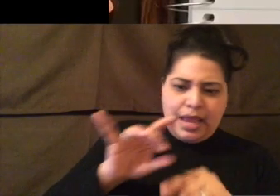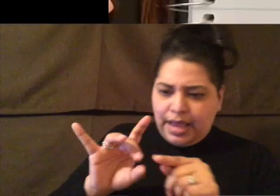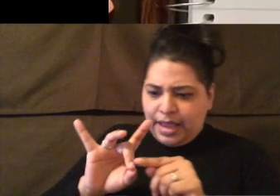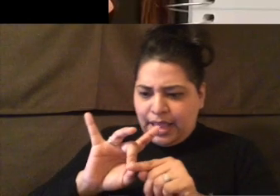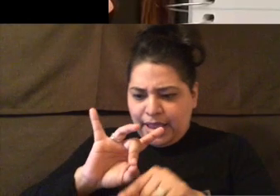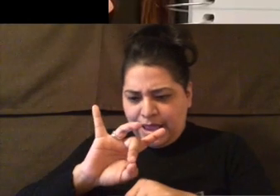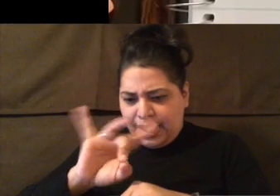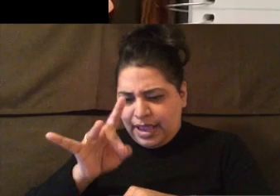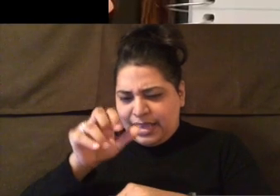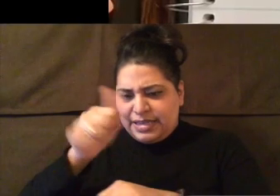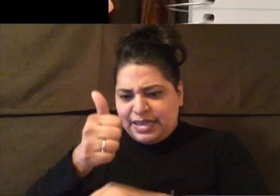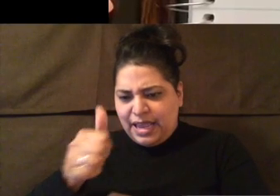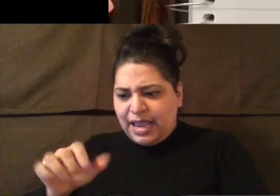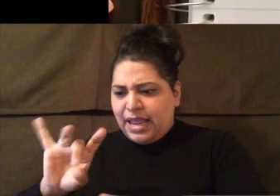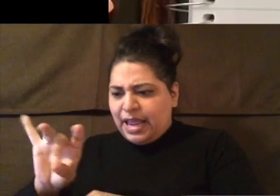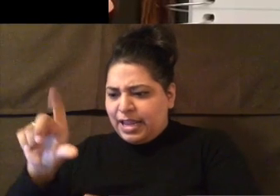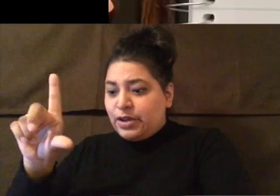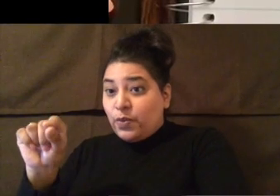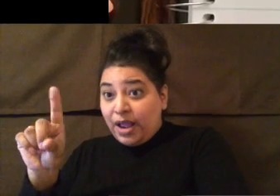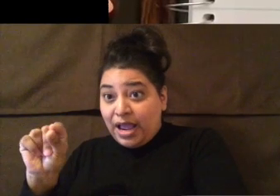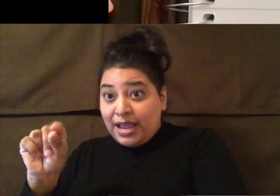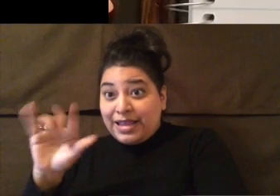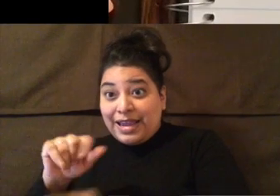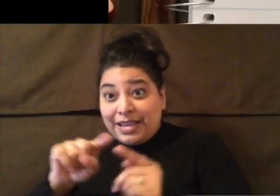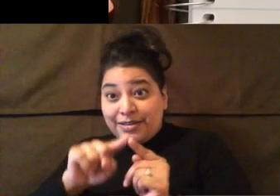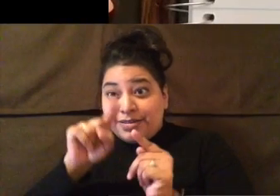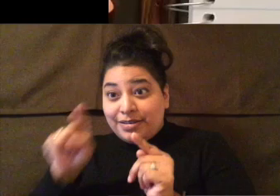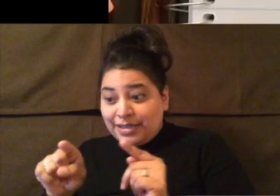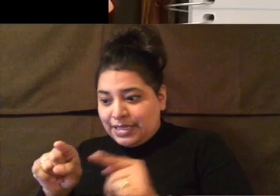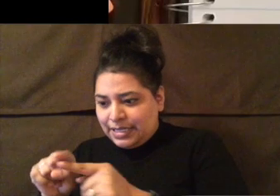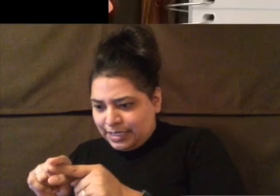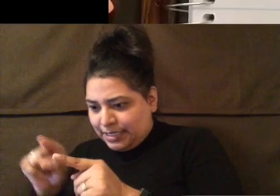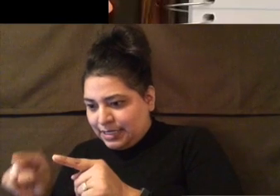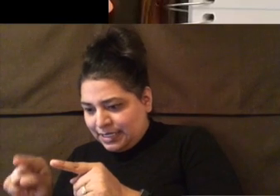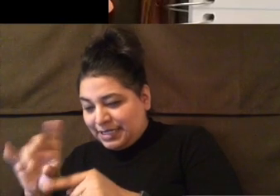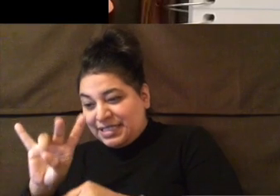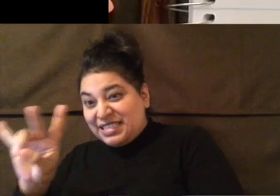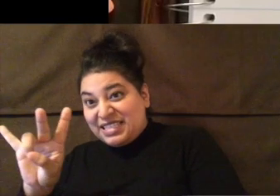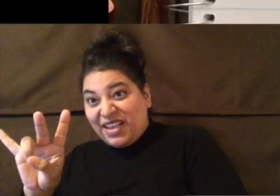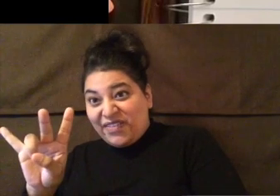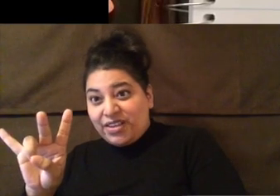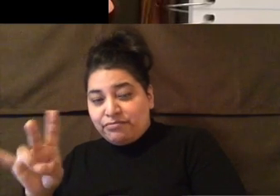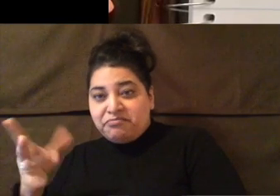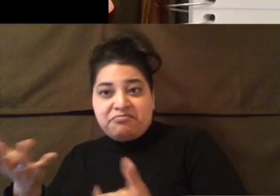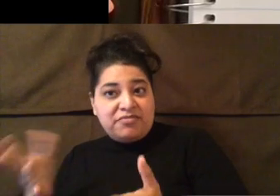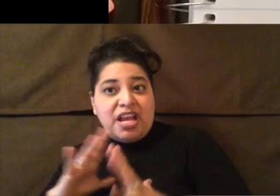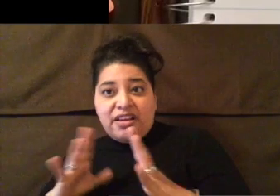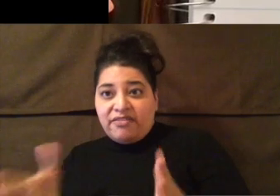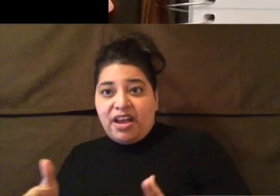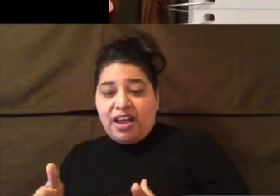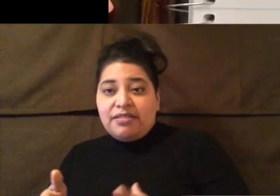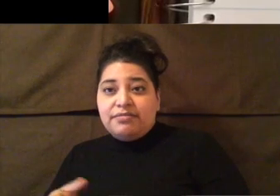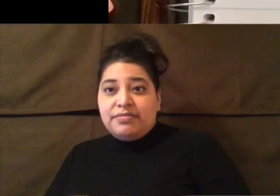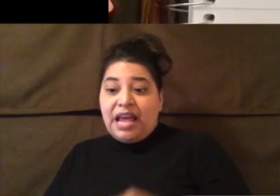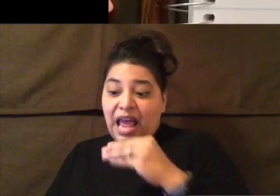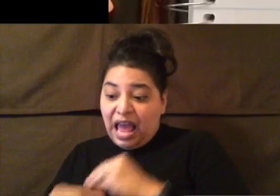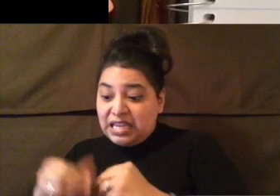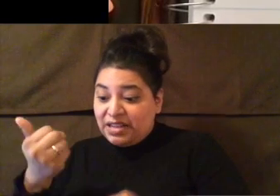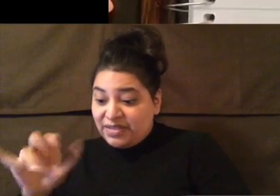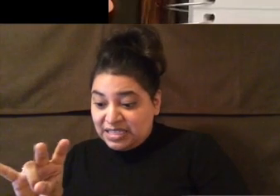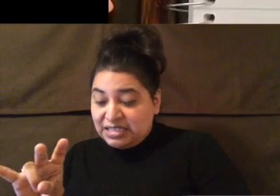8:10, 8:20, that's 10, and then 7 minutes. So plus 17.